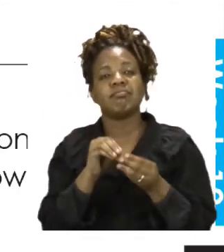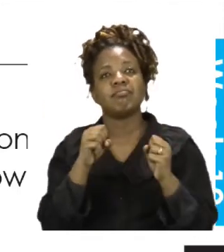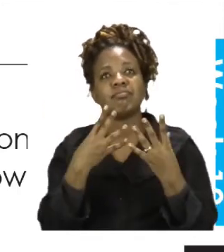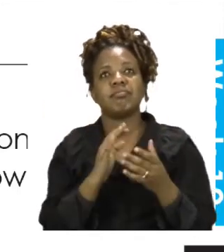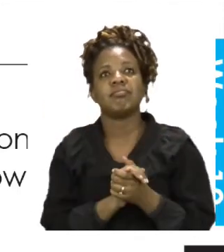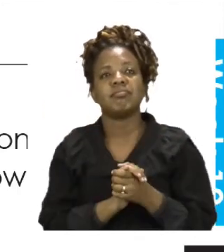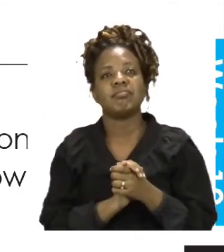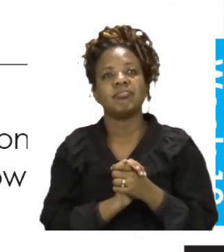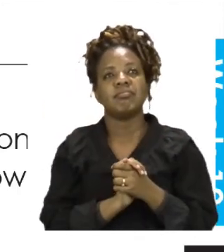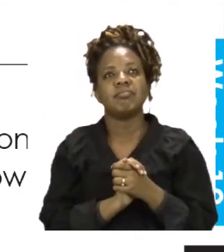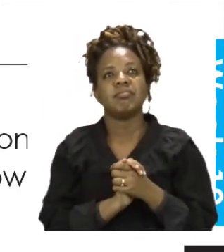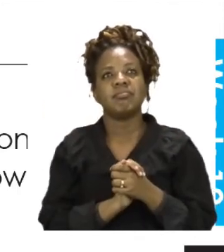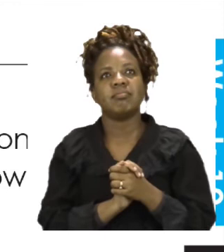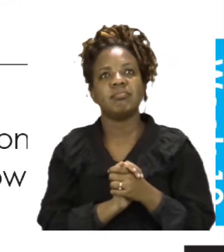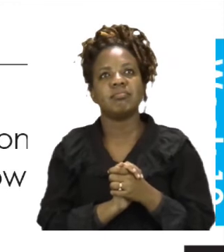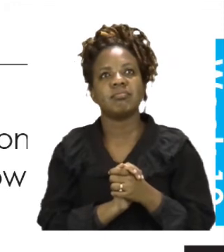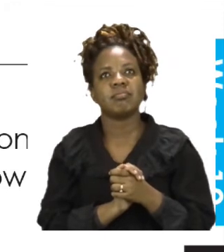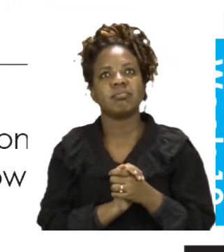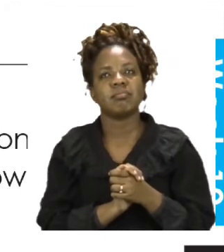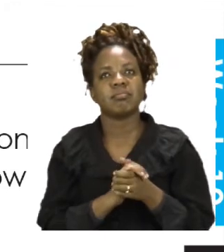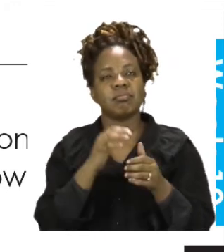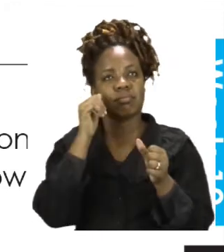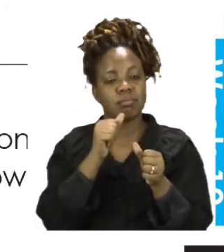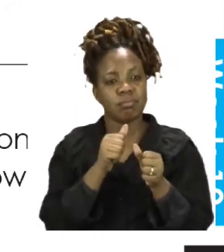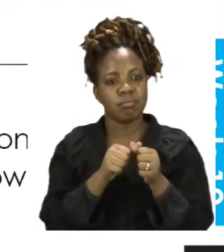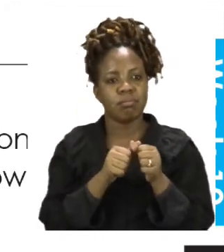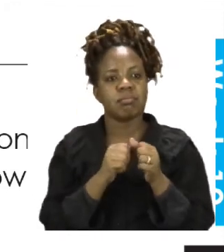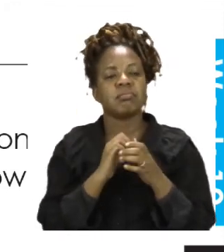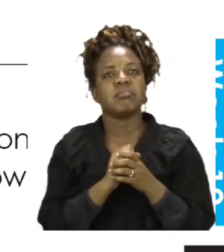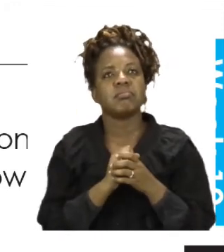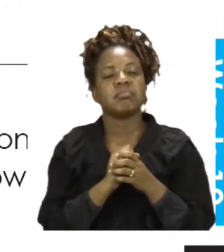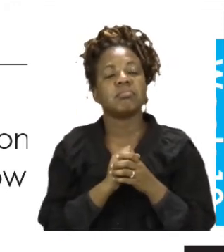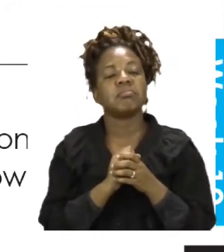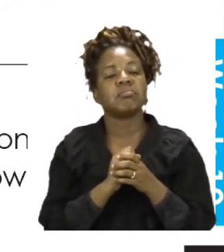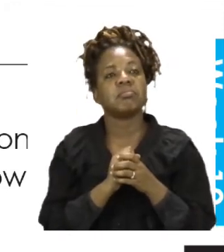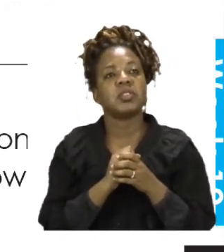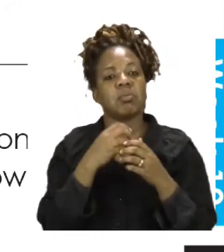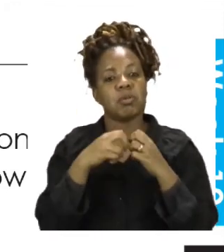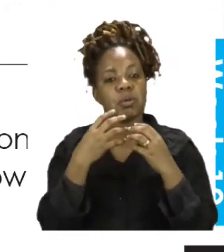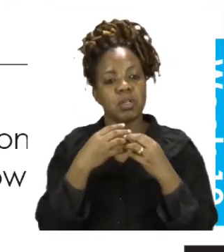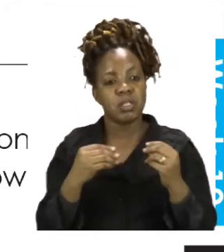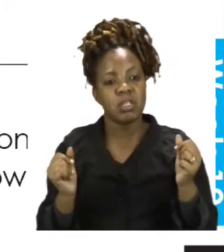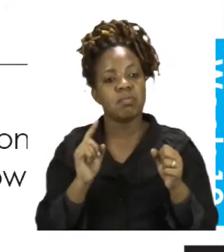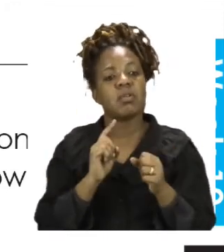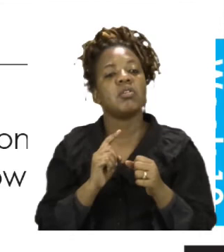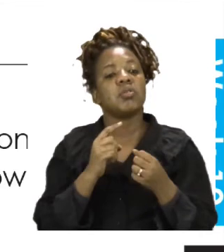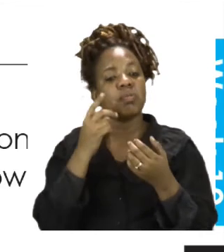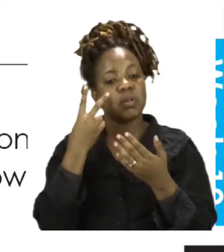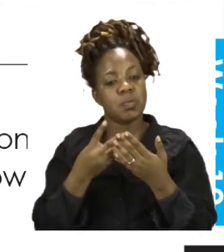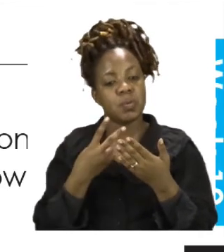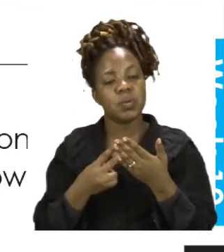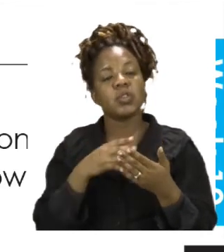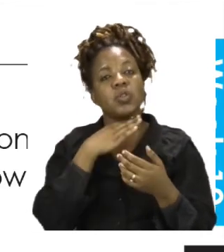Now remember, when we're doing any problem-solving sums, we need to read the story or the problem 3